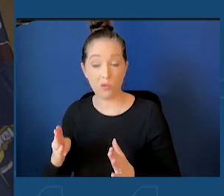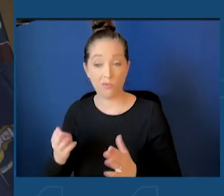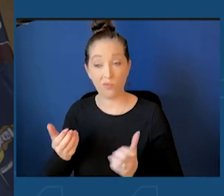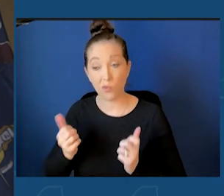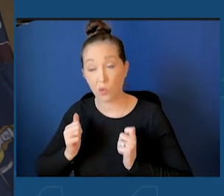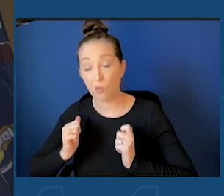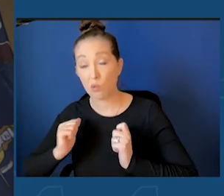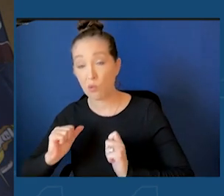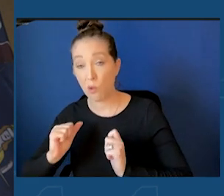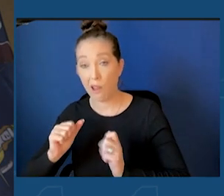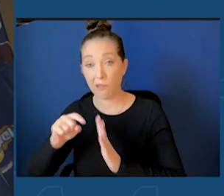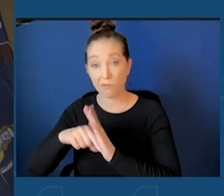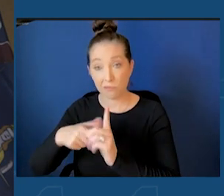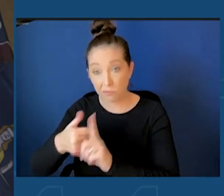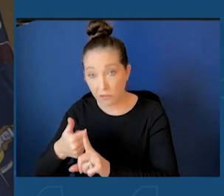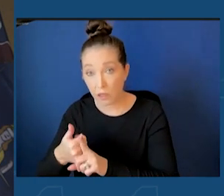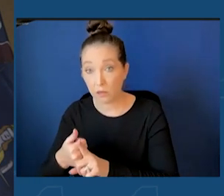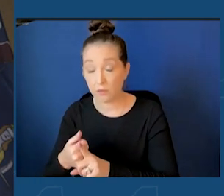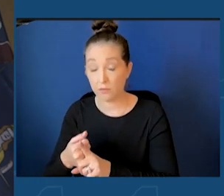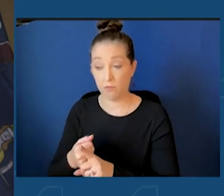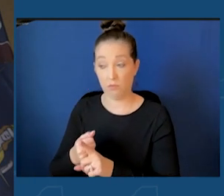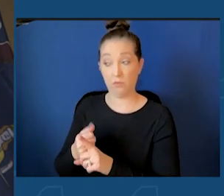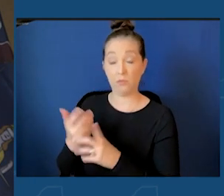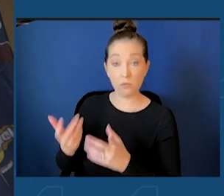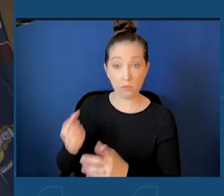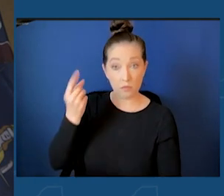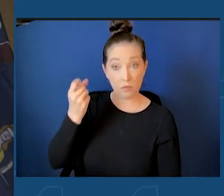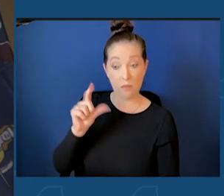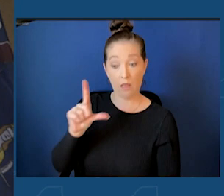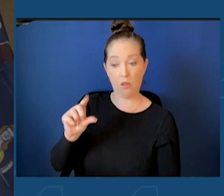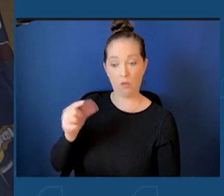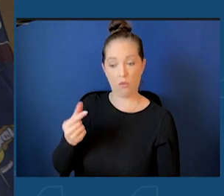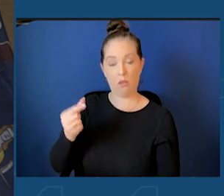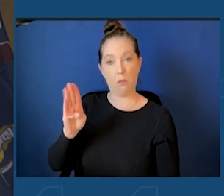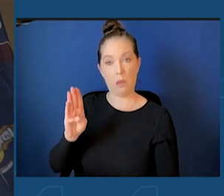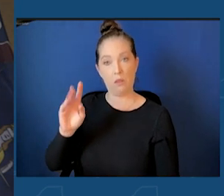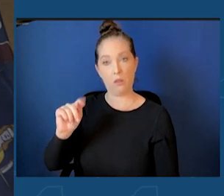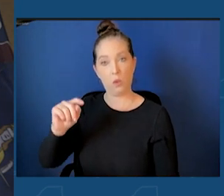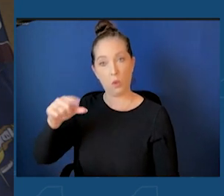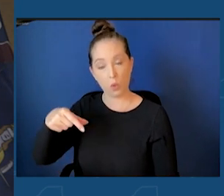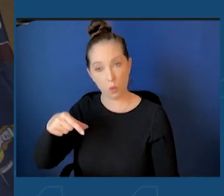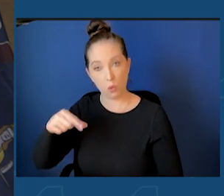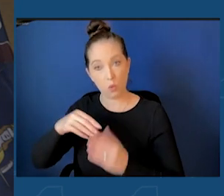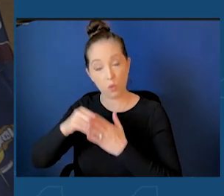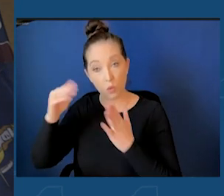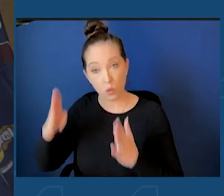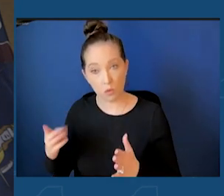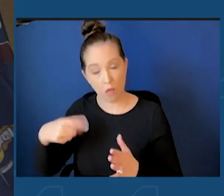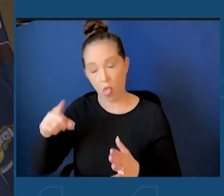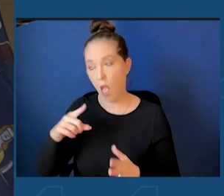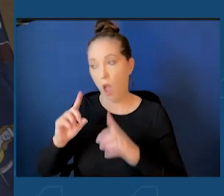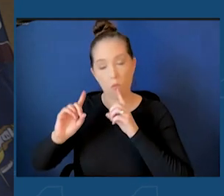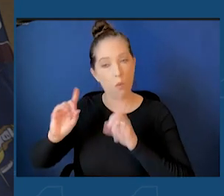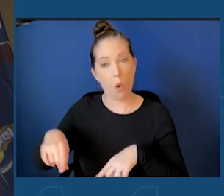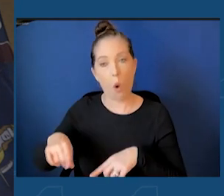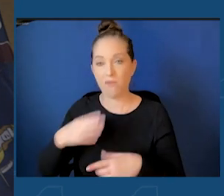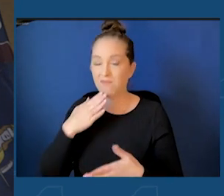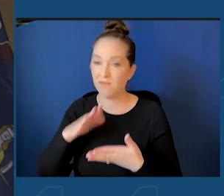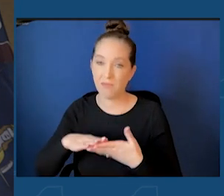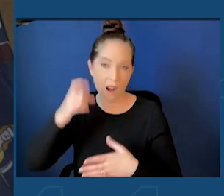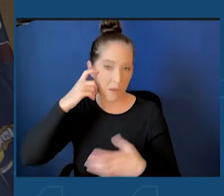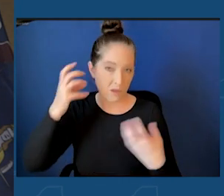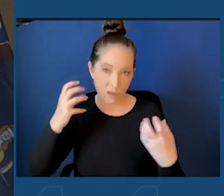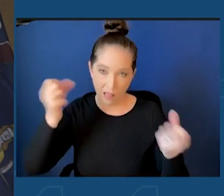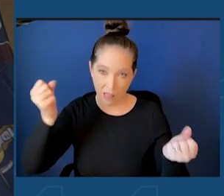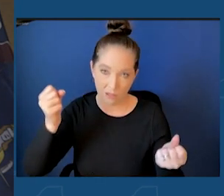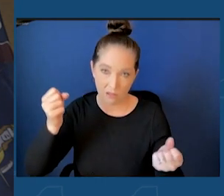LGBTQ plus teens, more than half have already experienced and report having poor mental health, and more likely, 4 times more